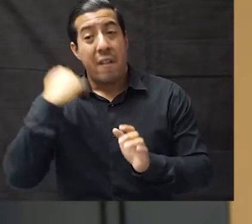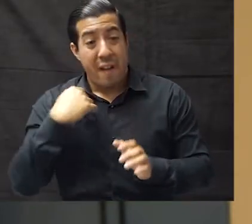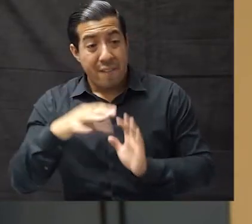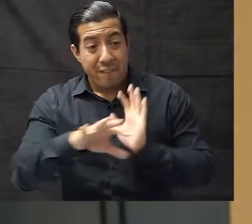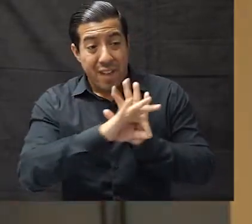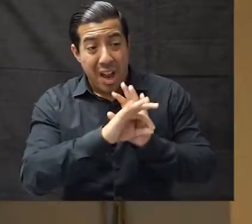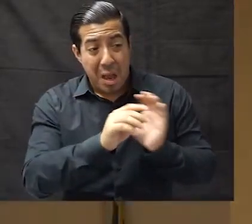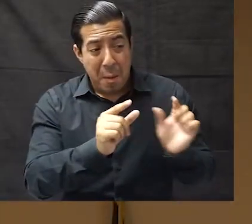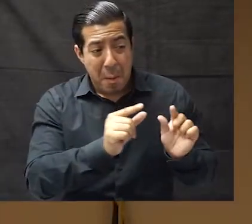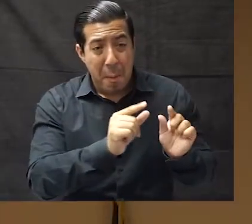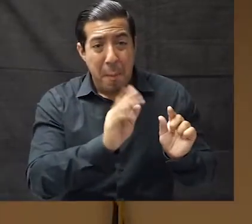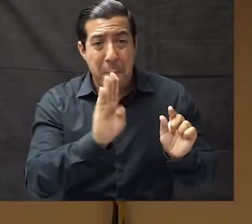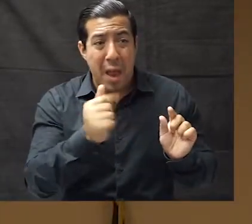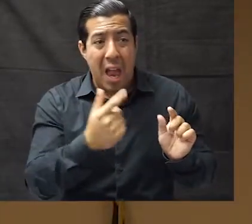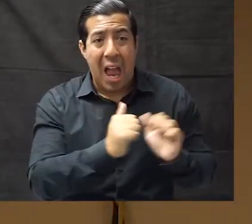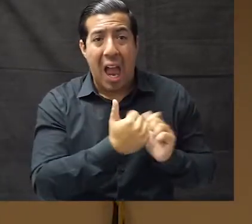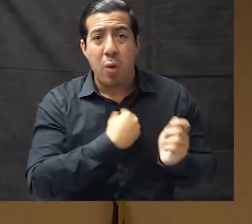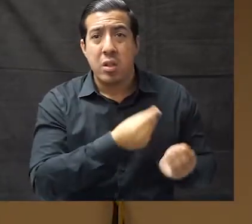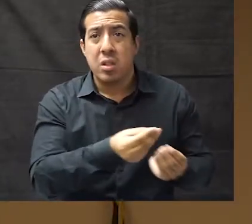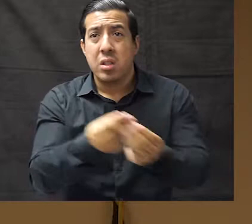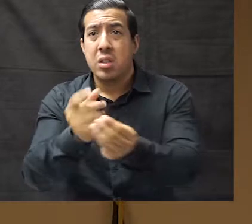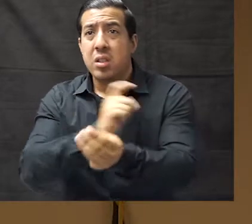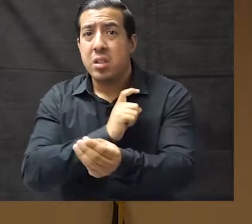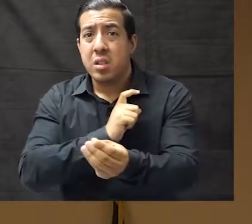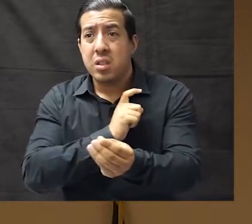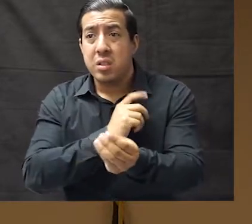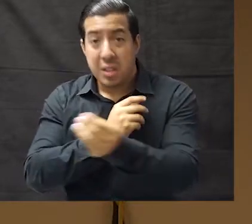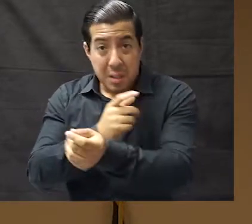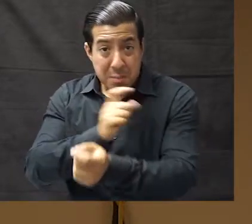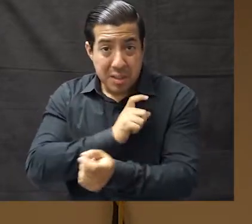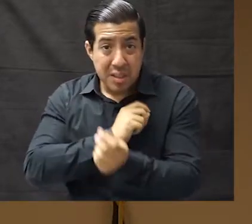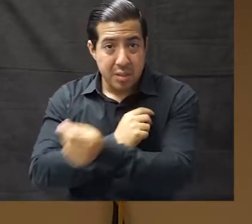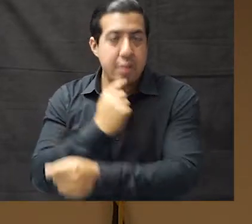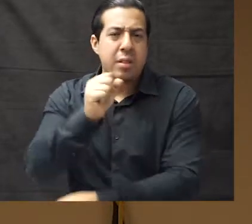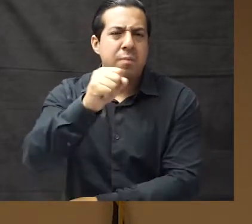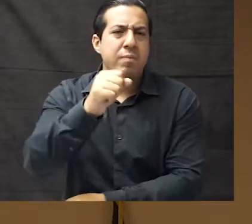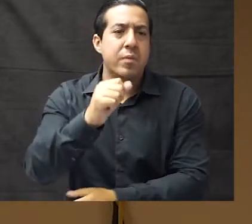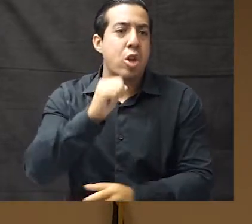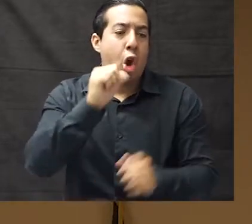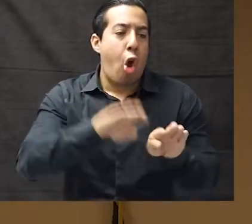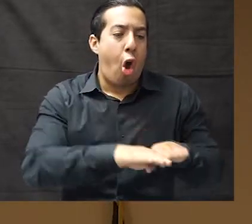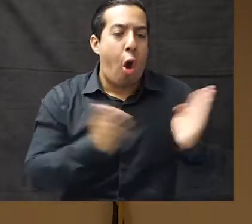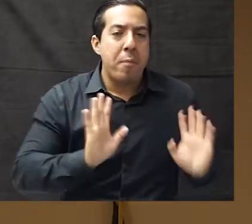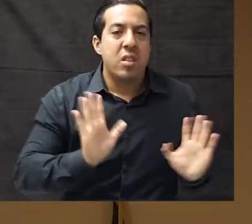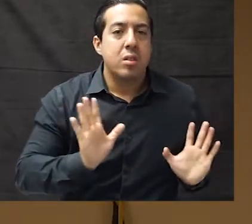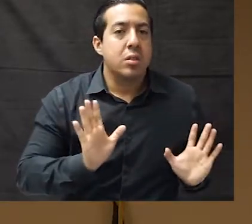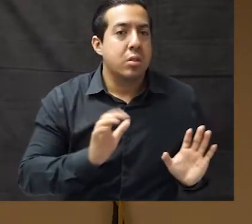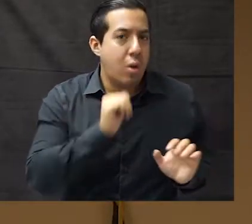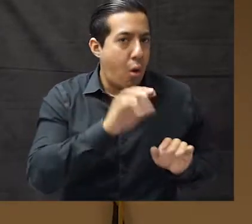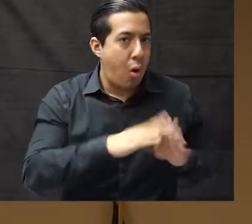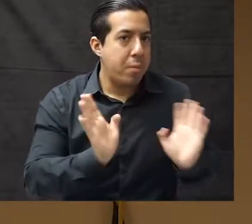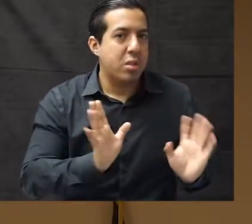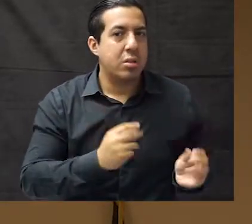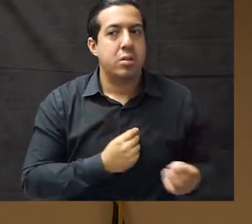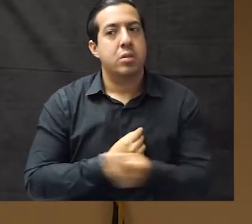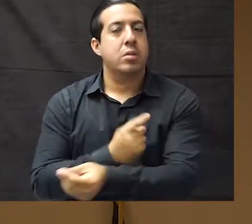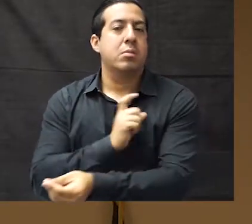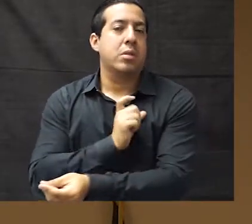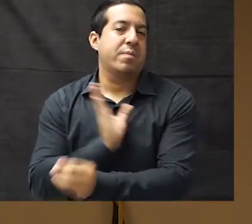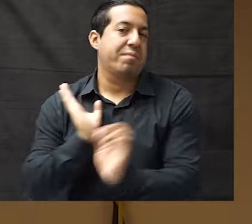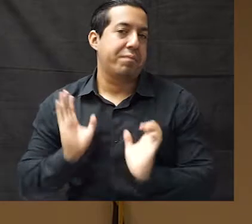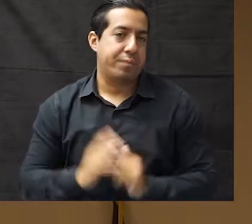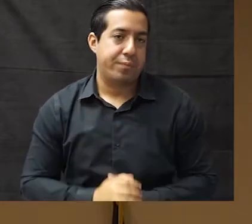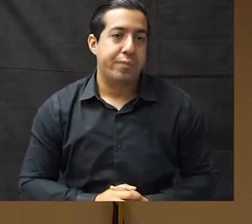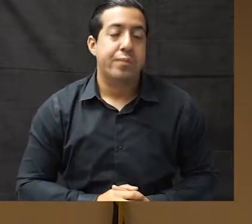mythology around it that it's going to go through your skin if you just touch it. It's really probably not the case. These guys that are making these pills aren't falling over dead all the time.